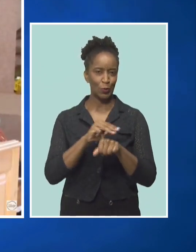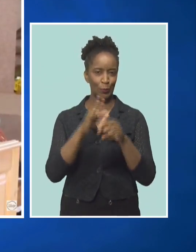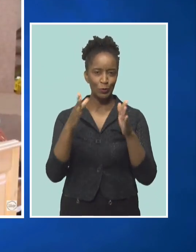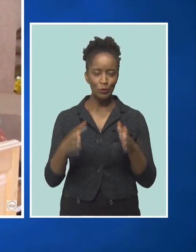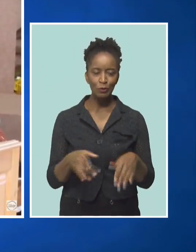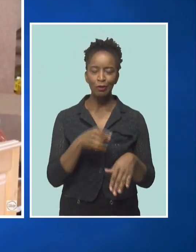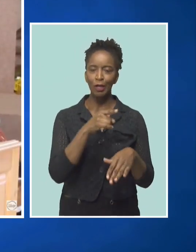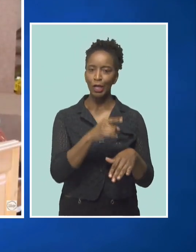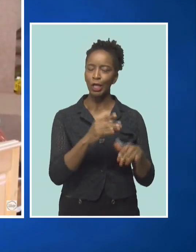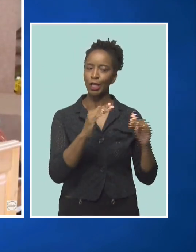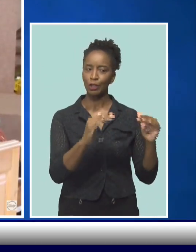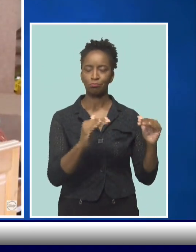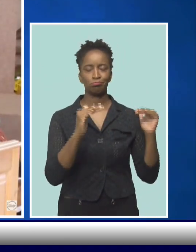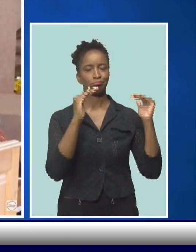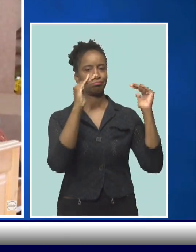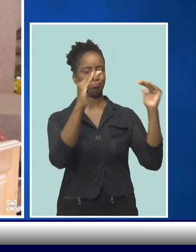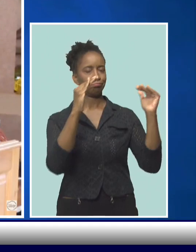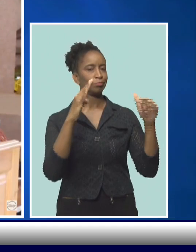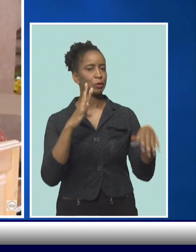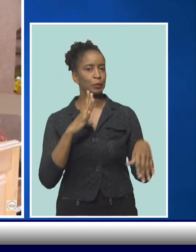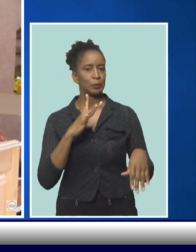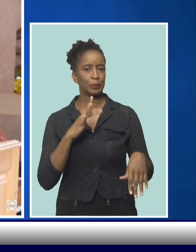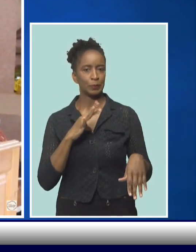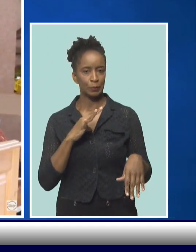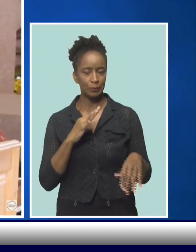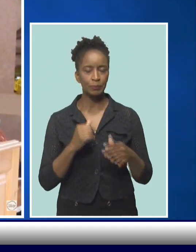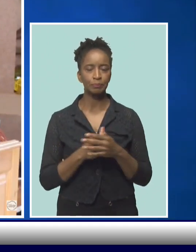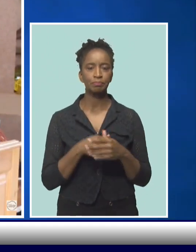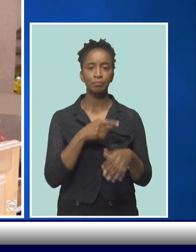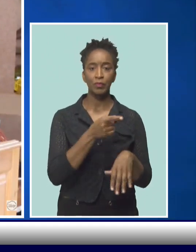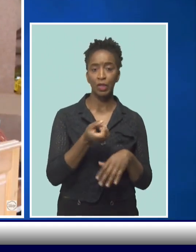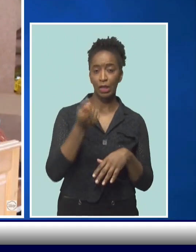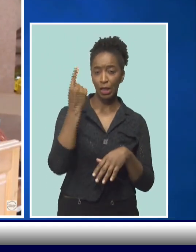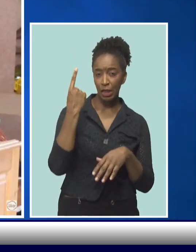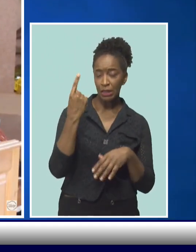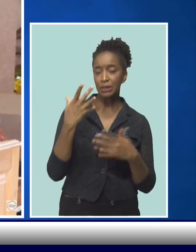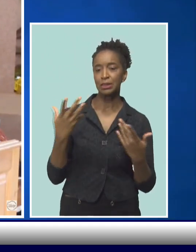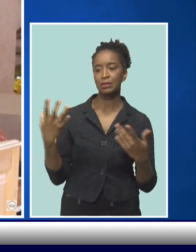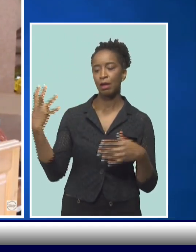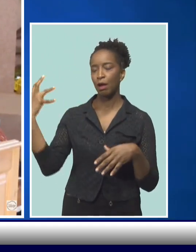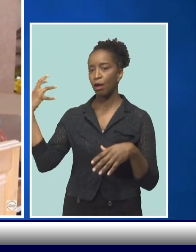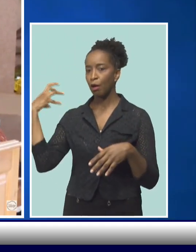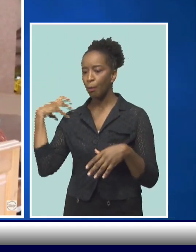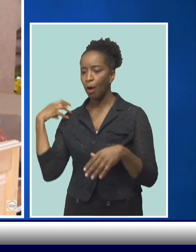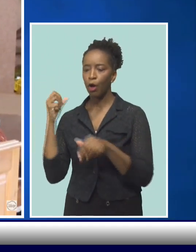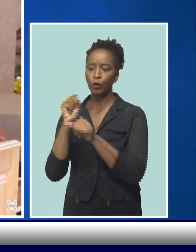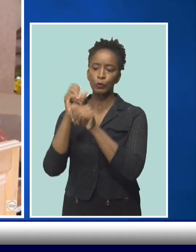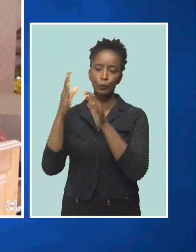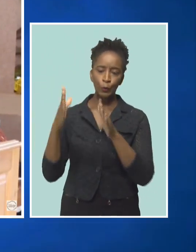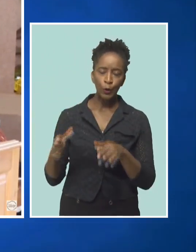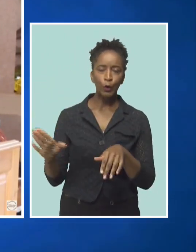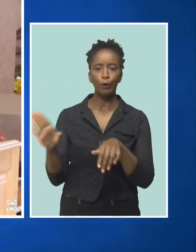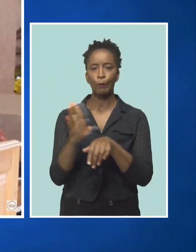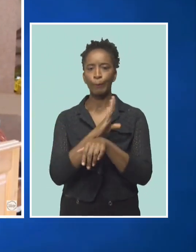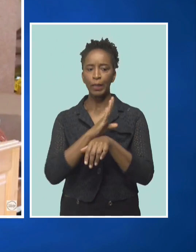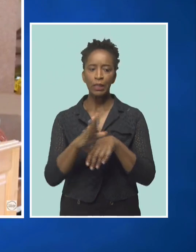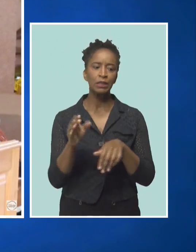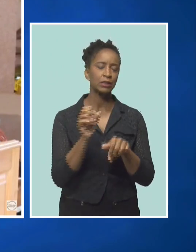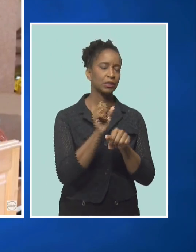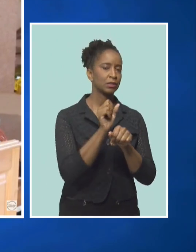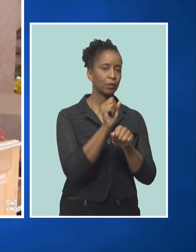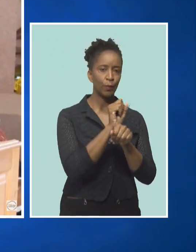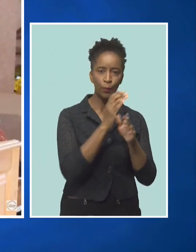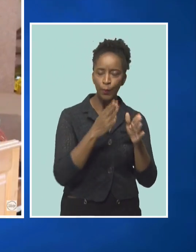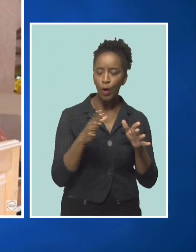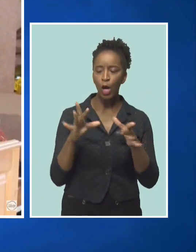figuratively, as somebody who understood the industrial relations landscape, the issues of human resource management, and